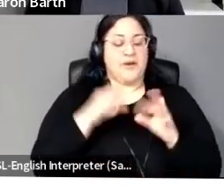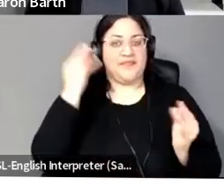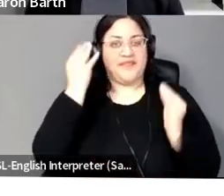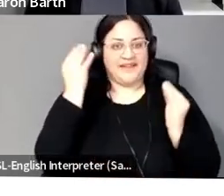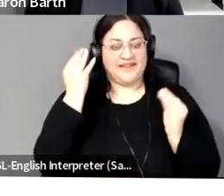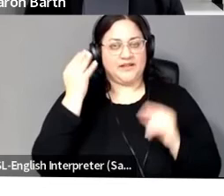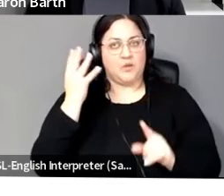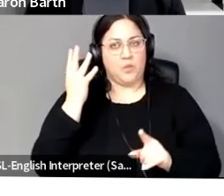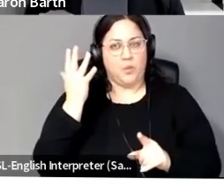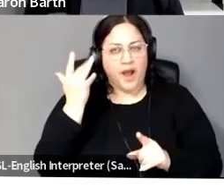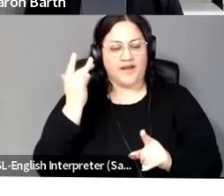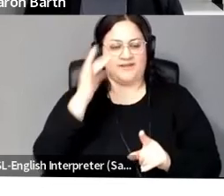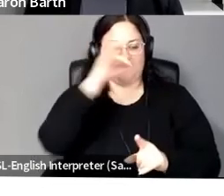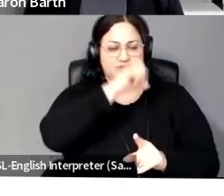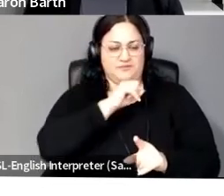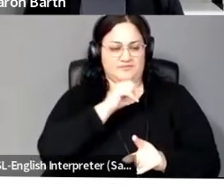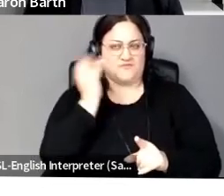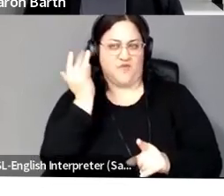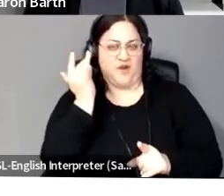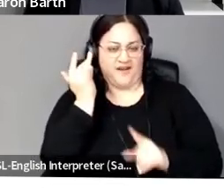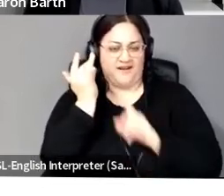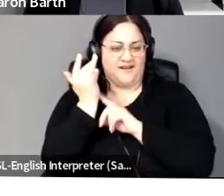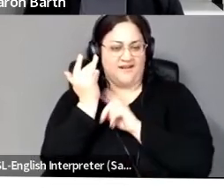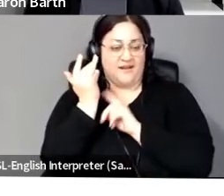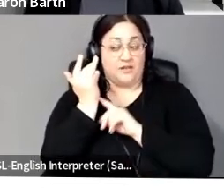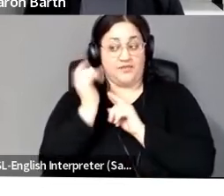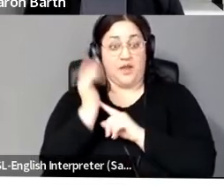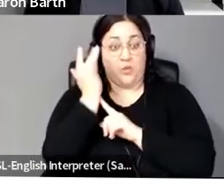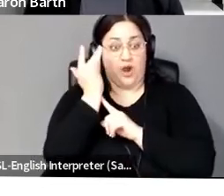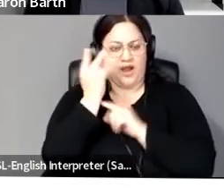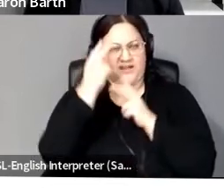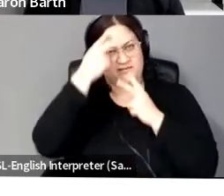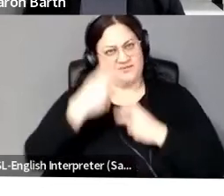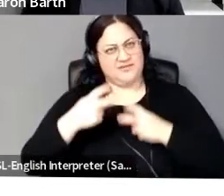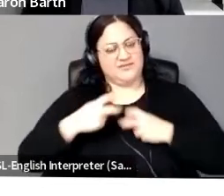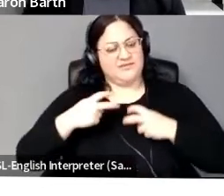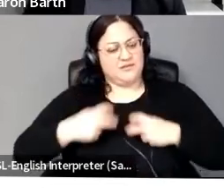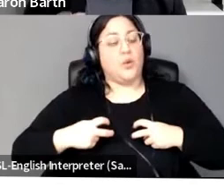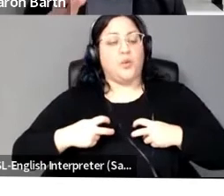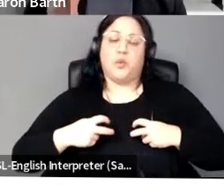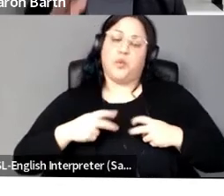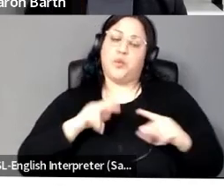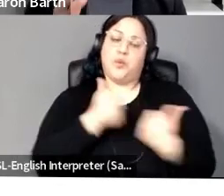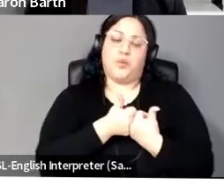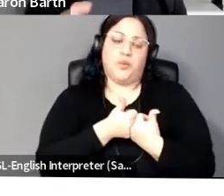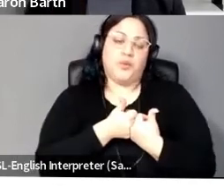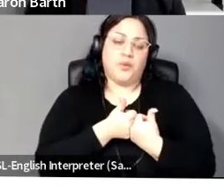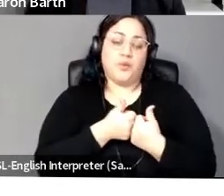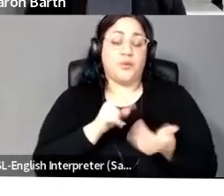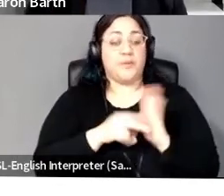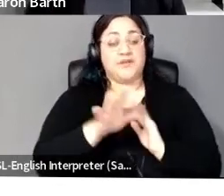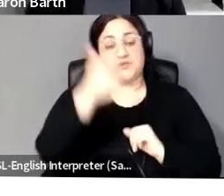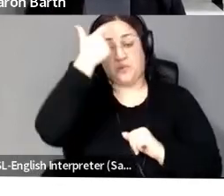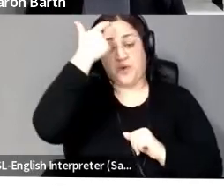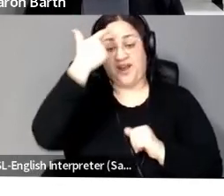hard. Our brain sees that as hard, doesn't want to engage. So this is where